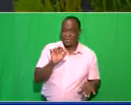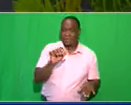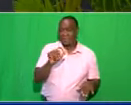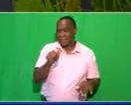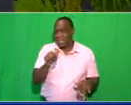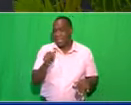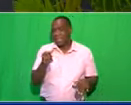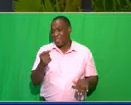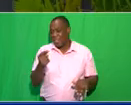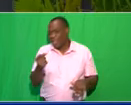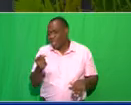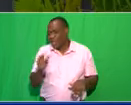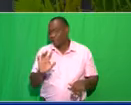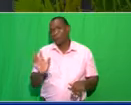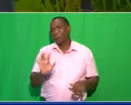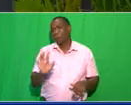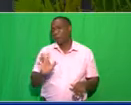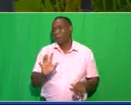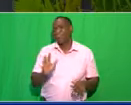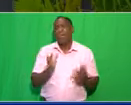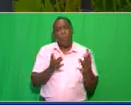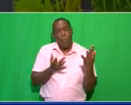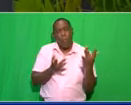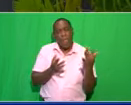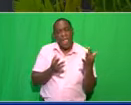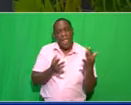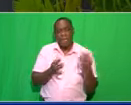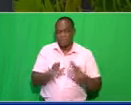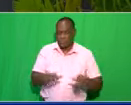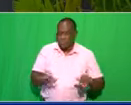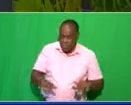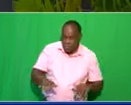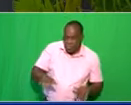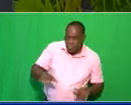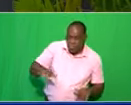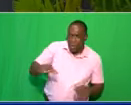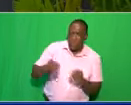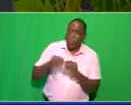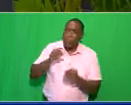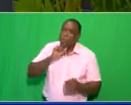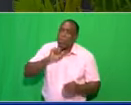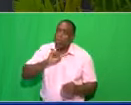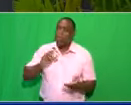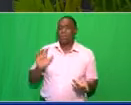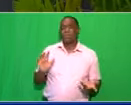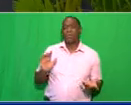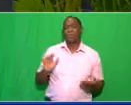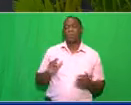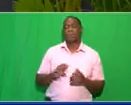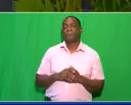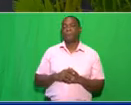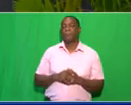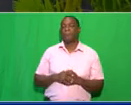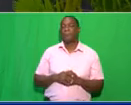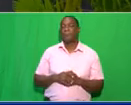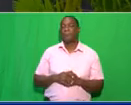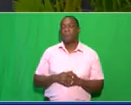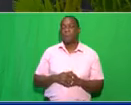also kind of puts a tinge on the Concordat itself,